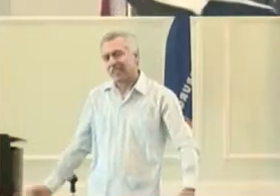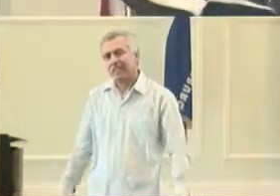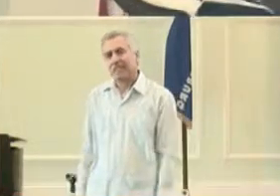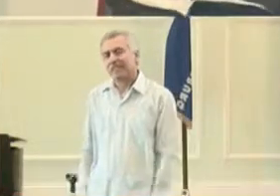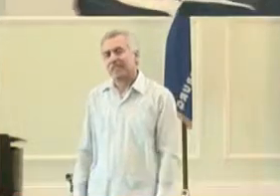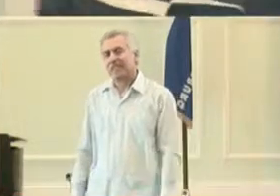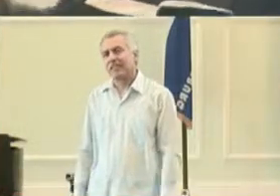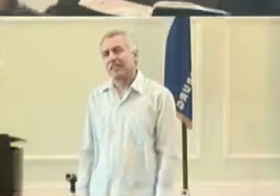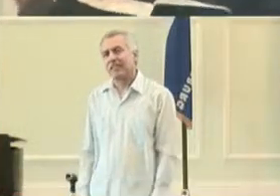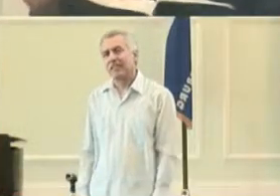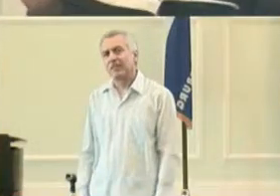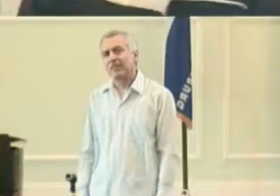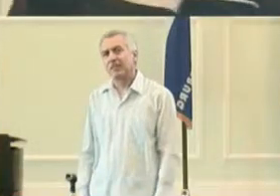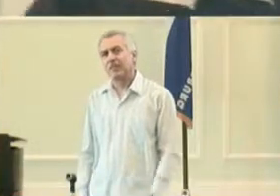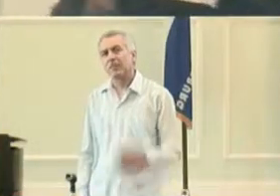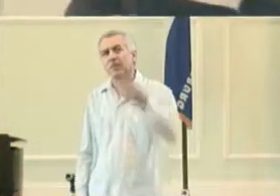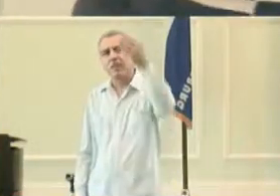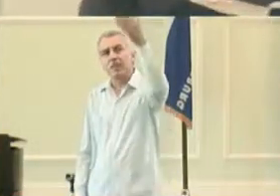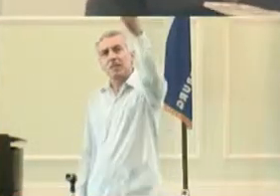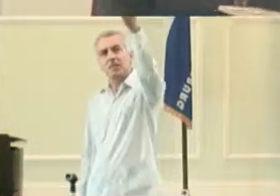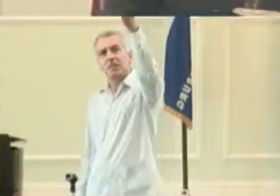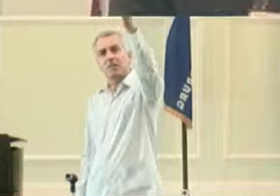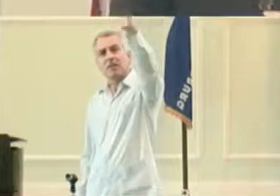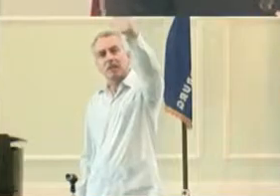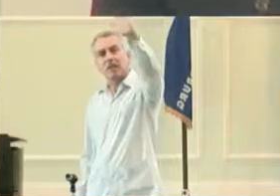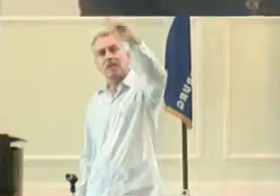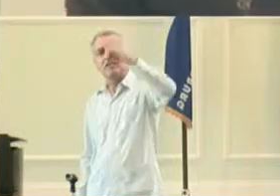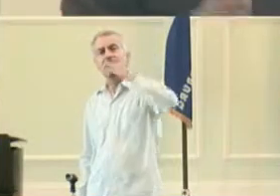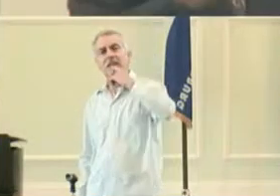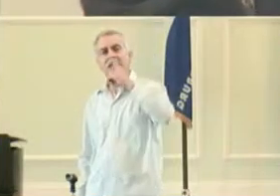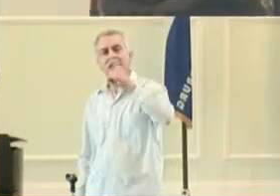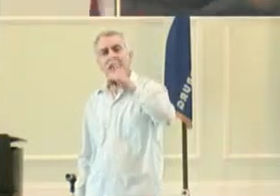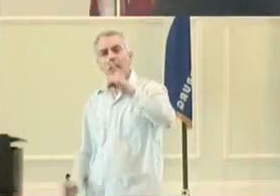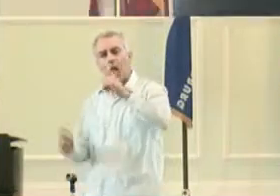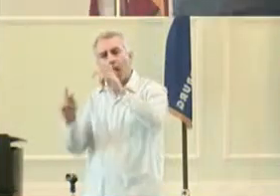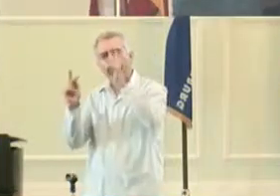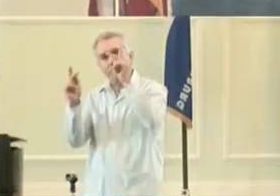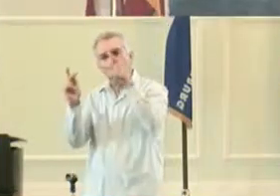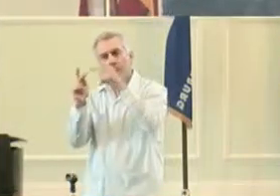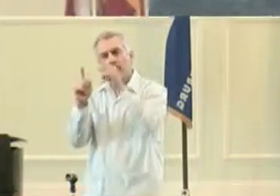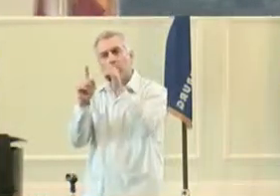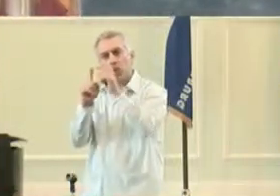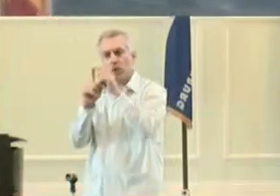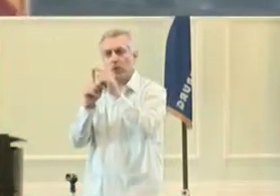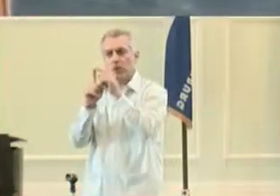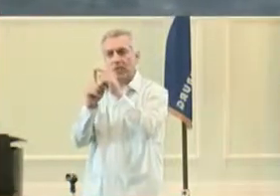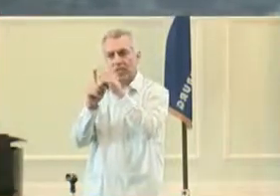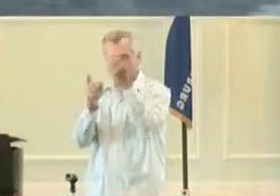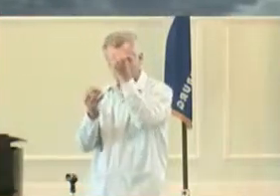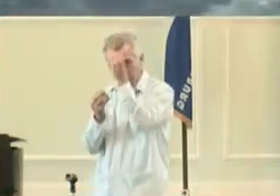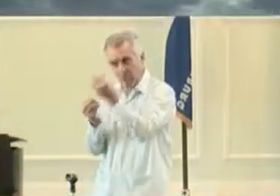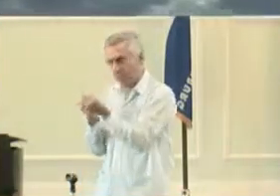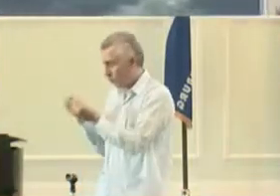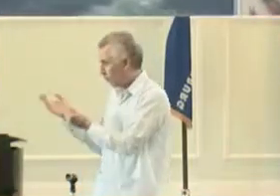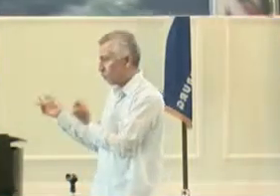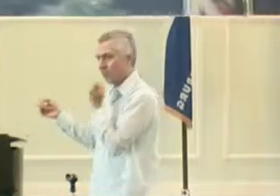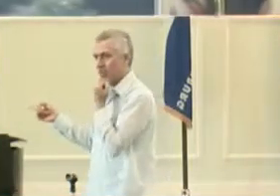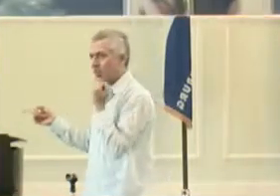I want you to speak to the children of Israel what I'm going to tell you. So verse 4, the Bible